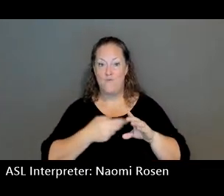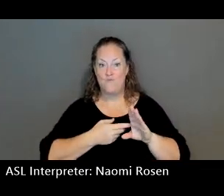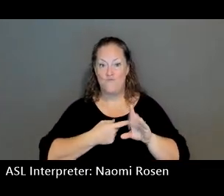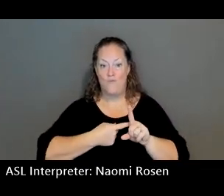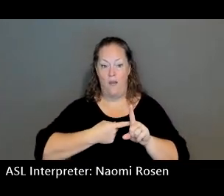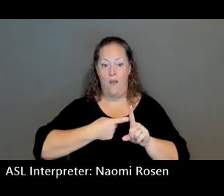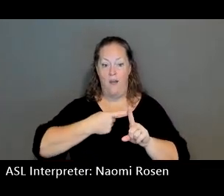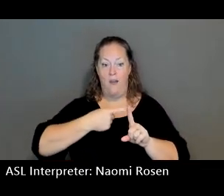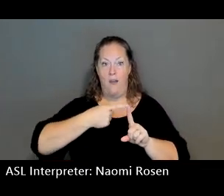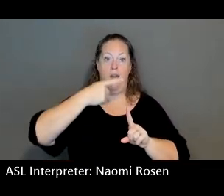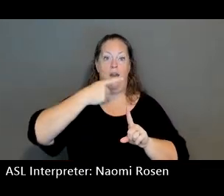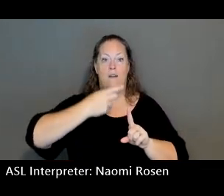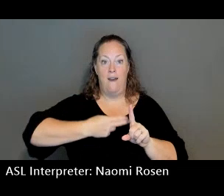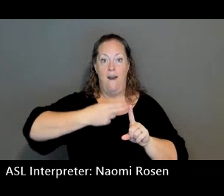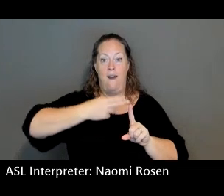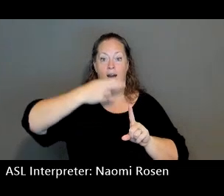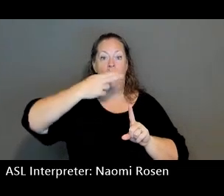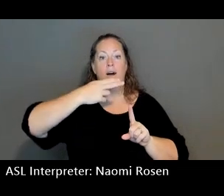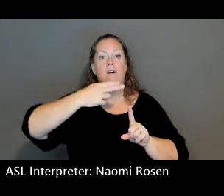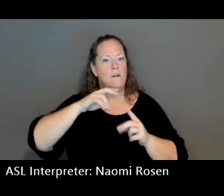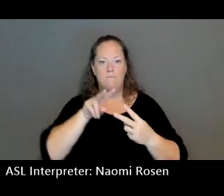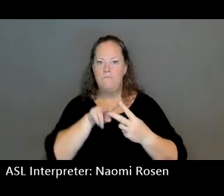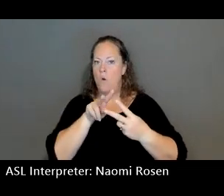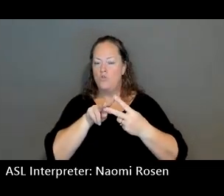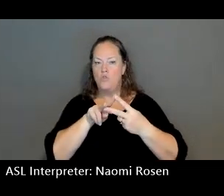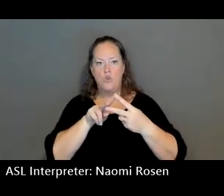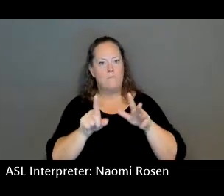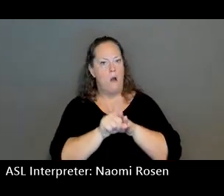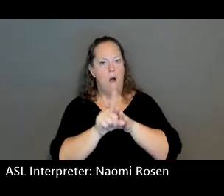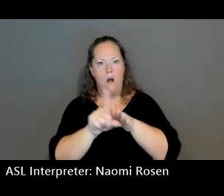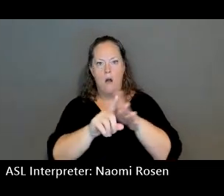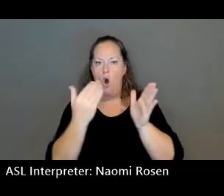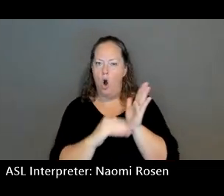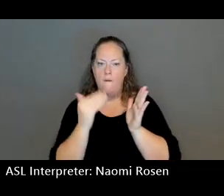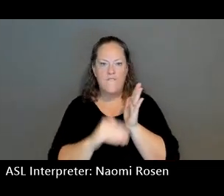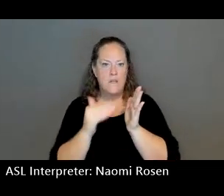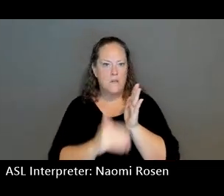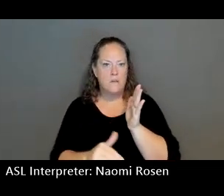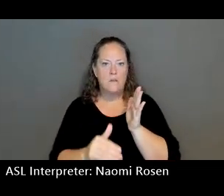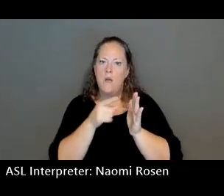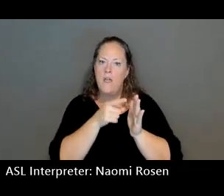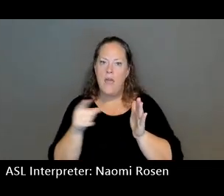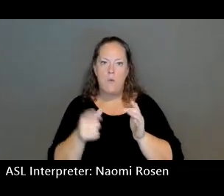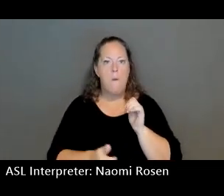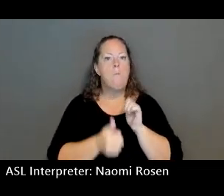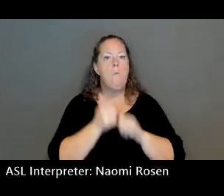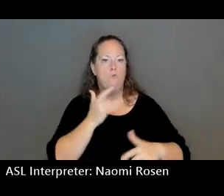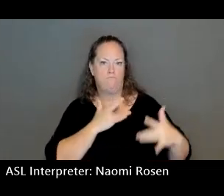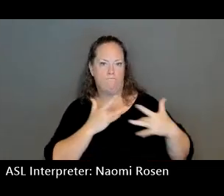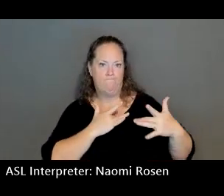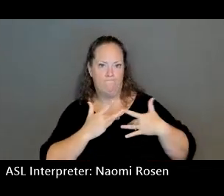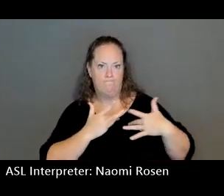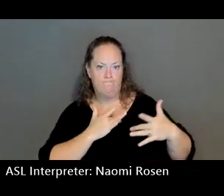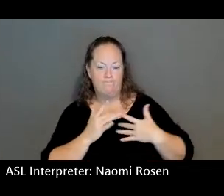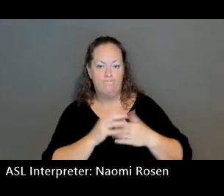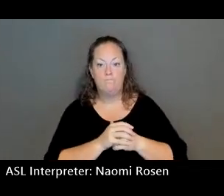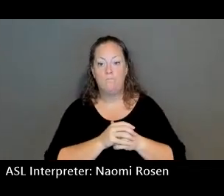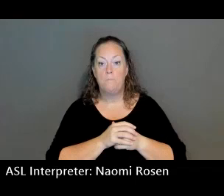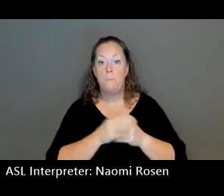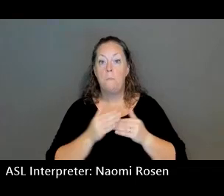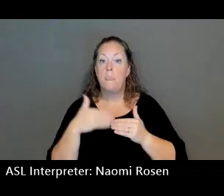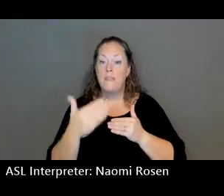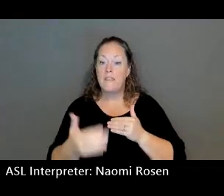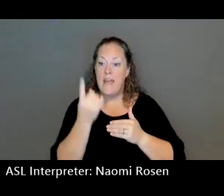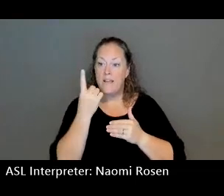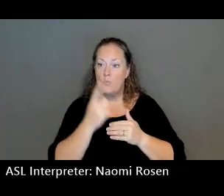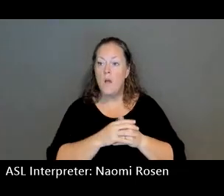biggest climate change impacts, or at least of greatest concern. And then the next one,